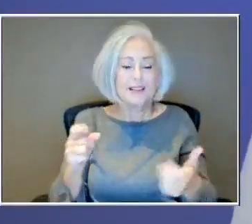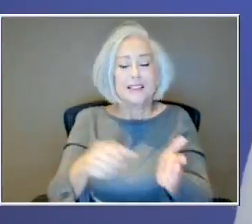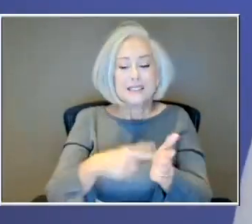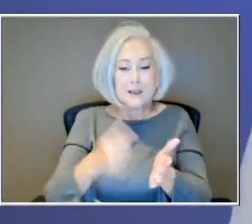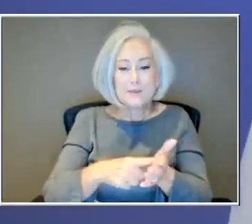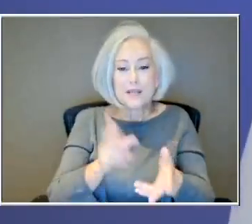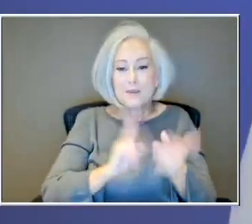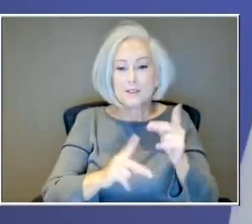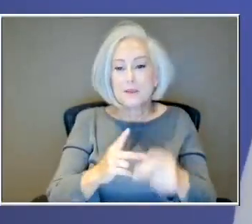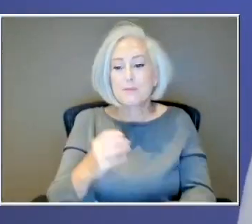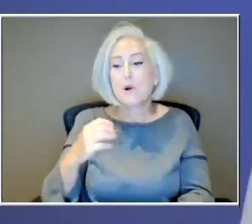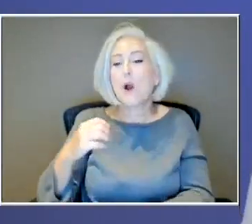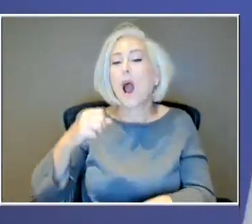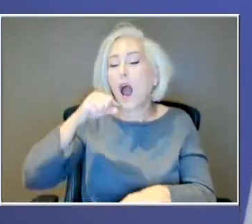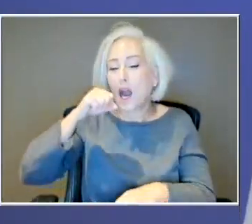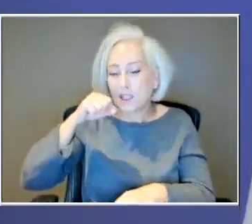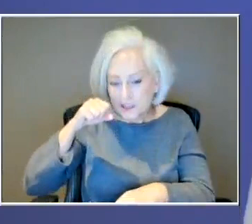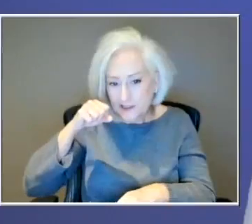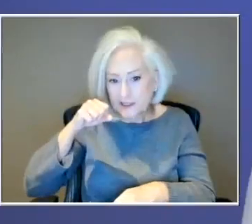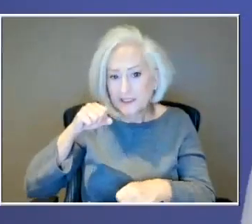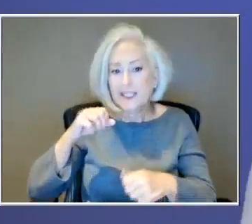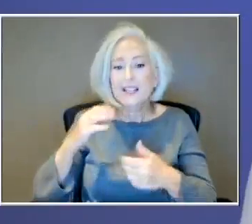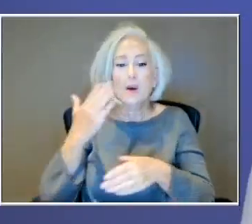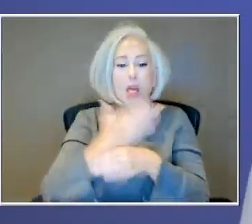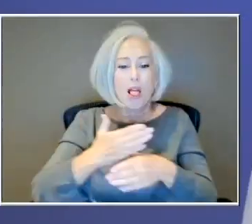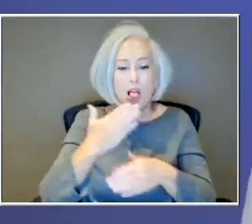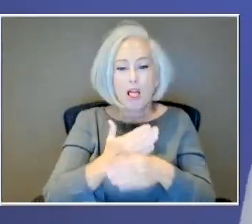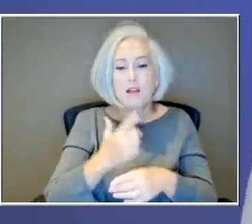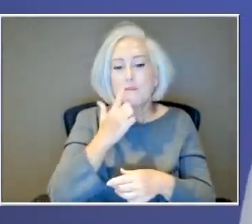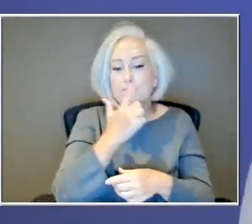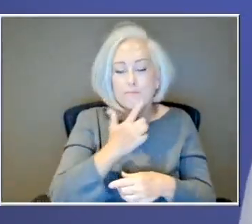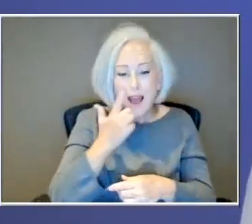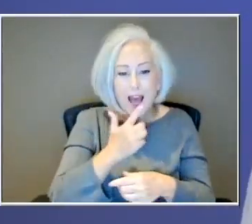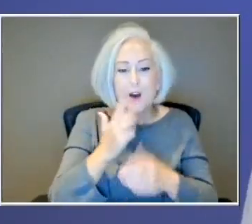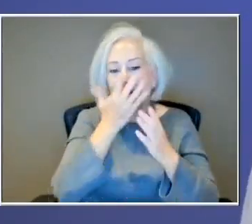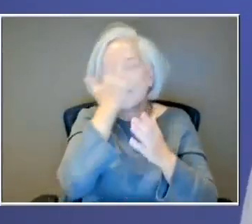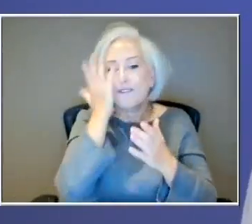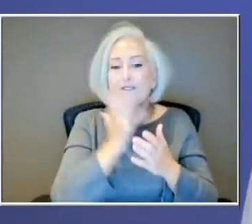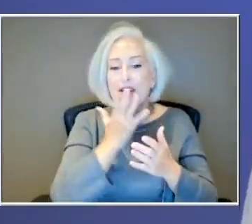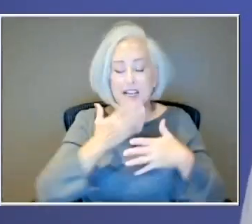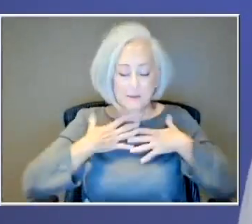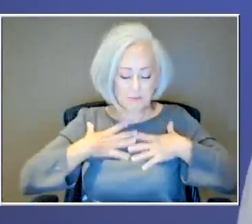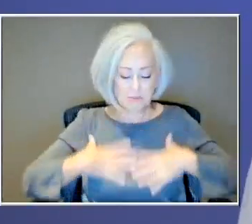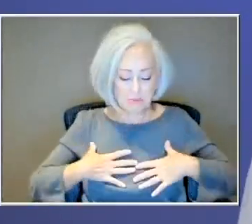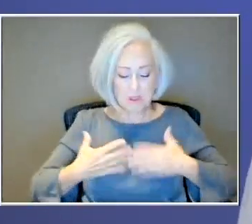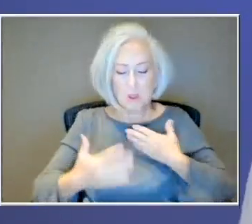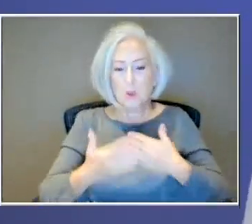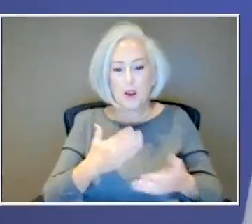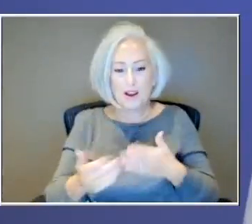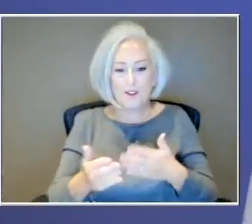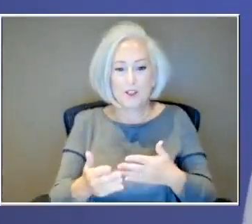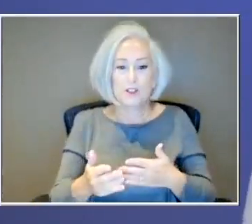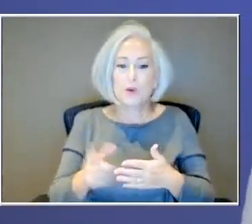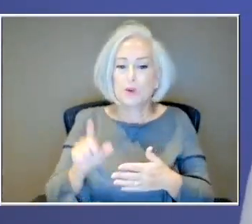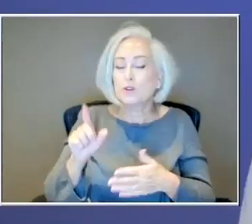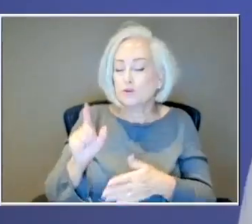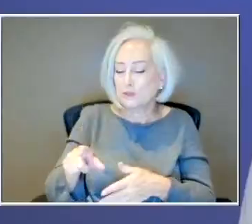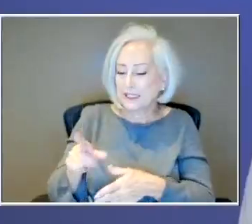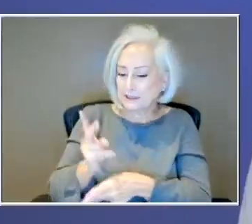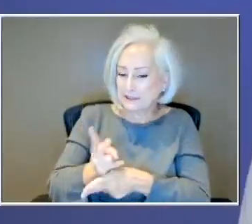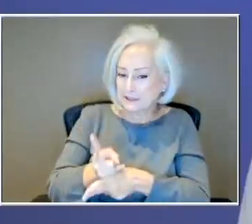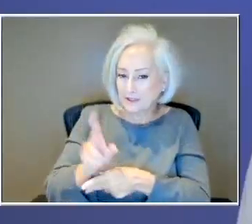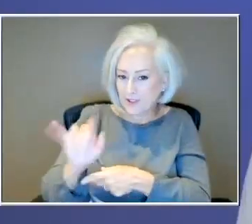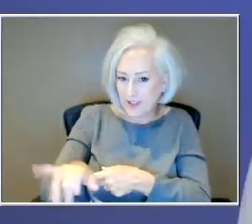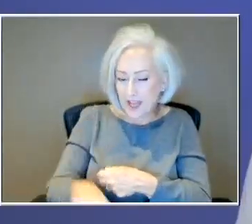can be irritating to the mouth, irritating to the face, to whatever body part it gets on. So it takes a thorough wash. And then makeup specifically, it